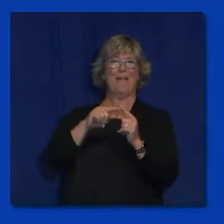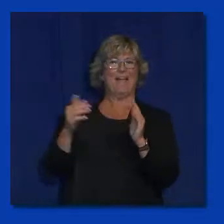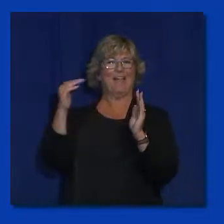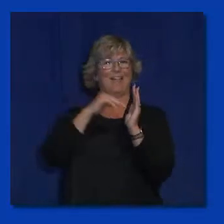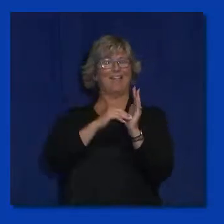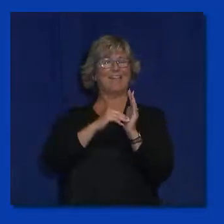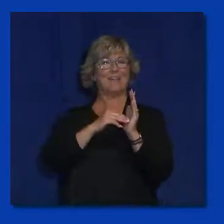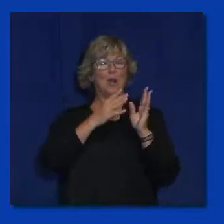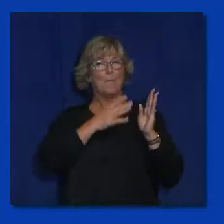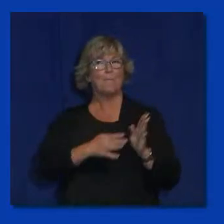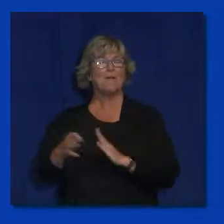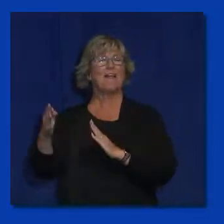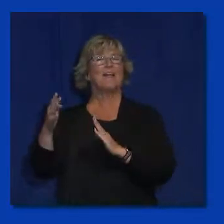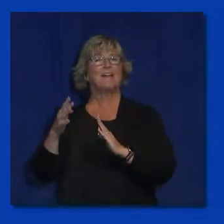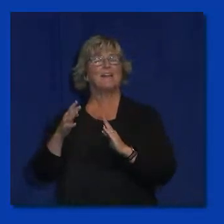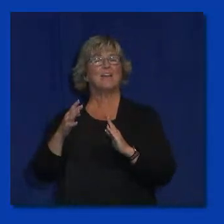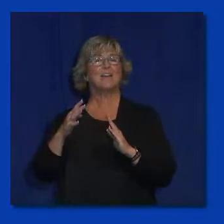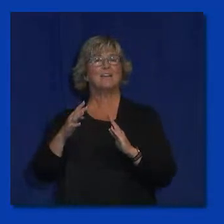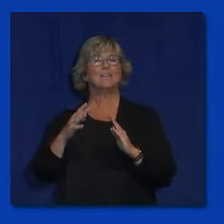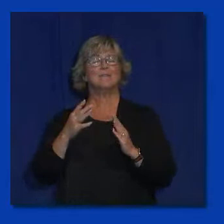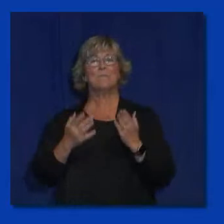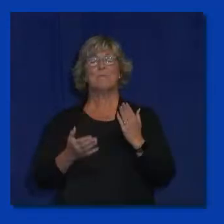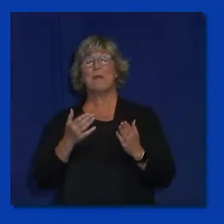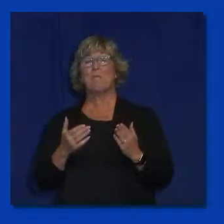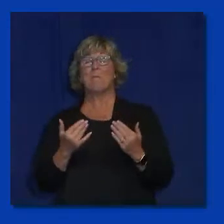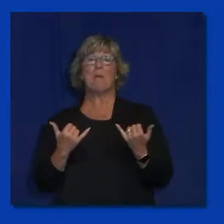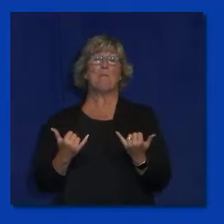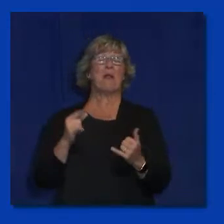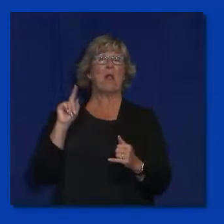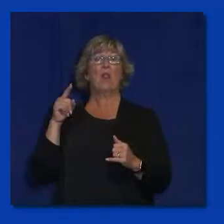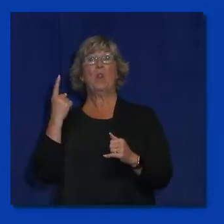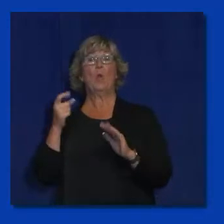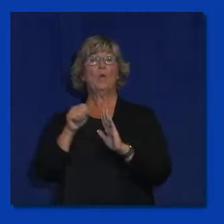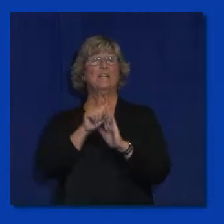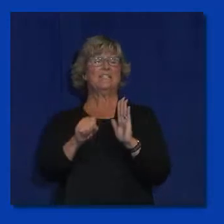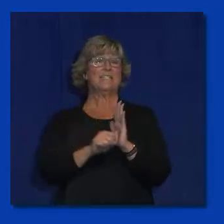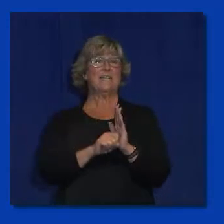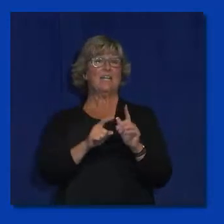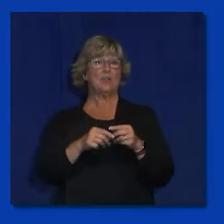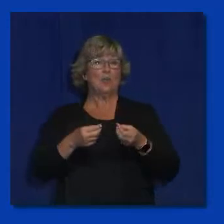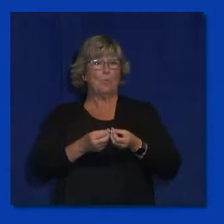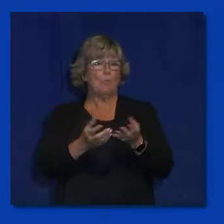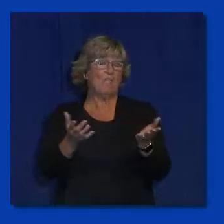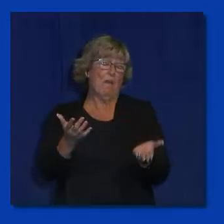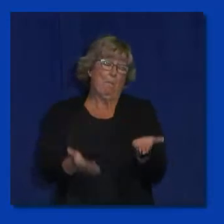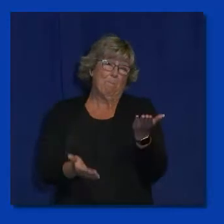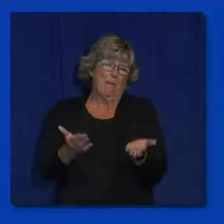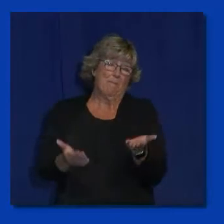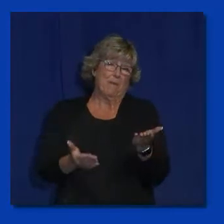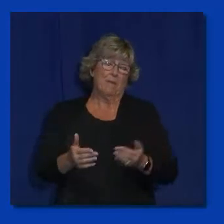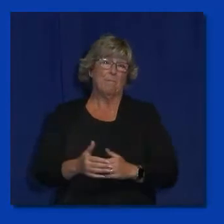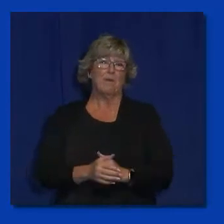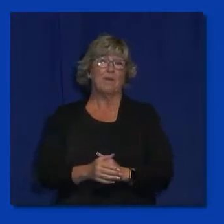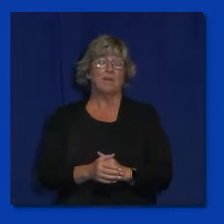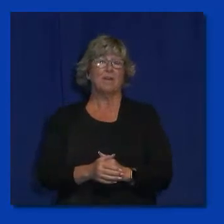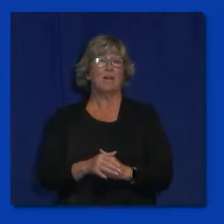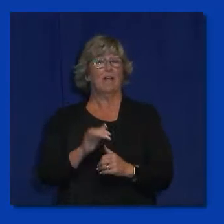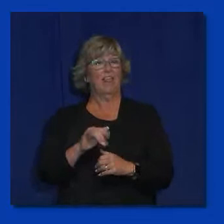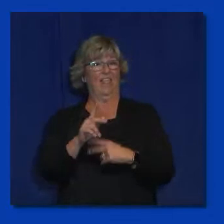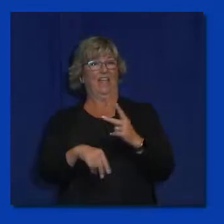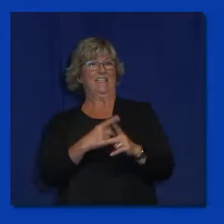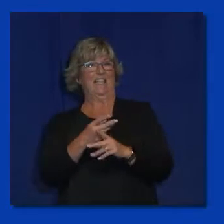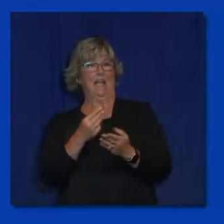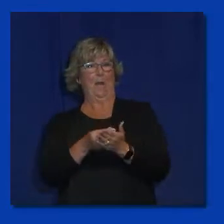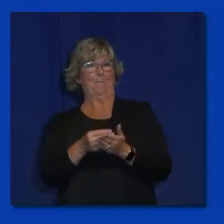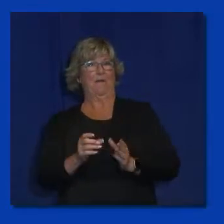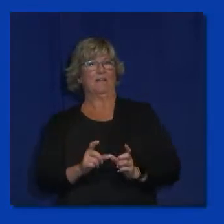original strategy. I think maybe the first, maybe now the only state to provide maybe this kind of